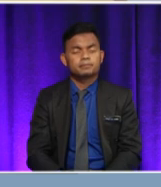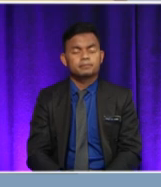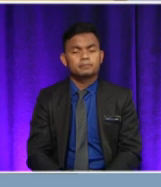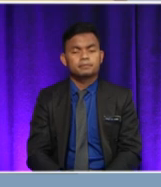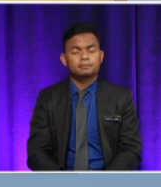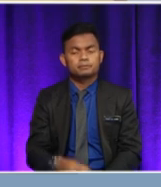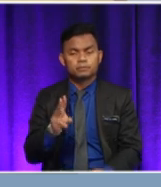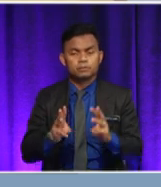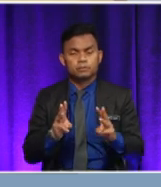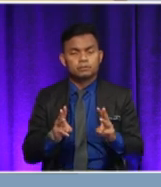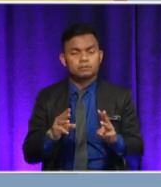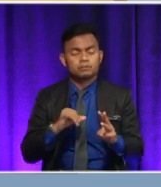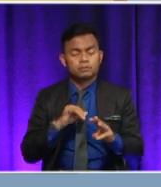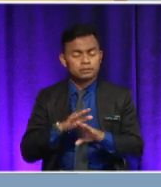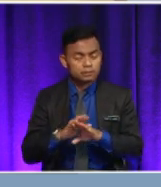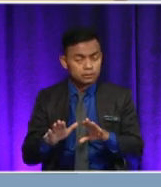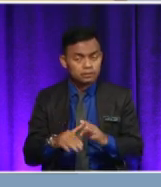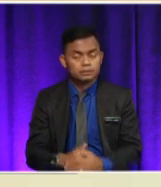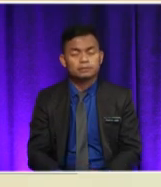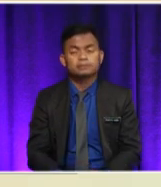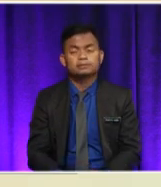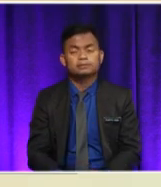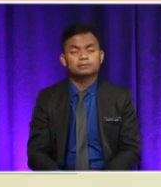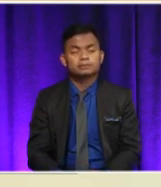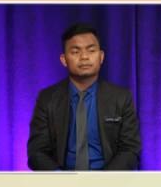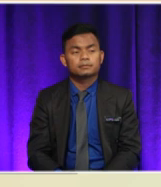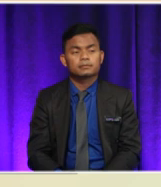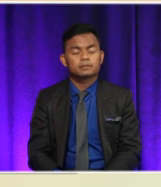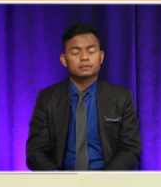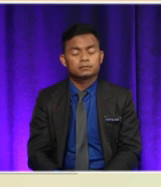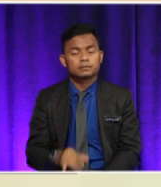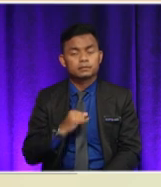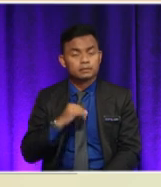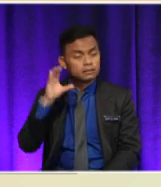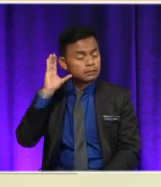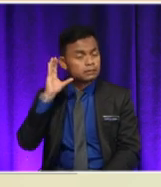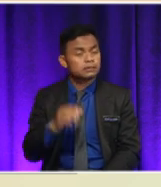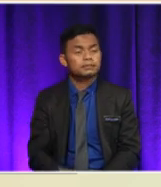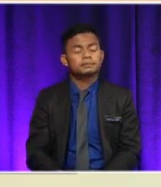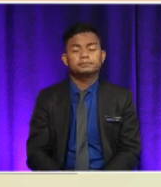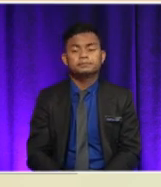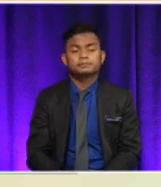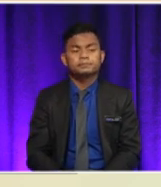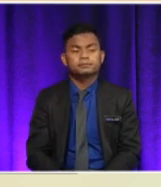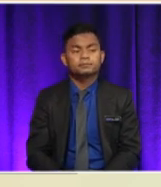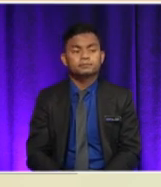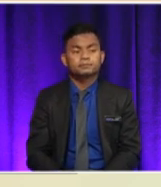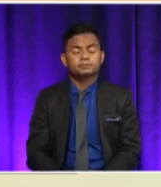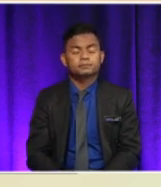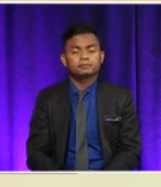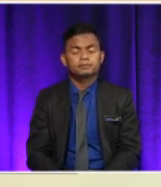although I did not know this person personally, but I heard For example, I heard or I read about her or